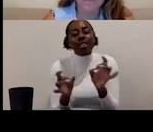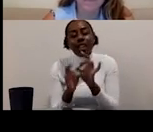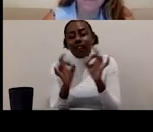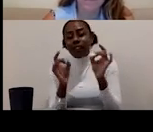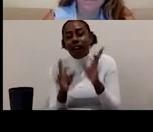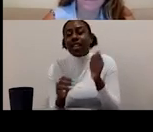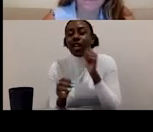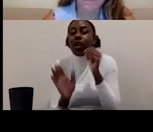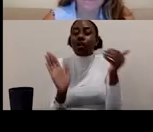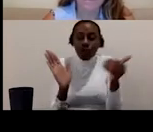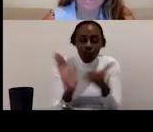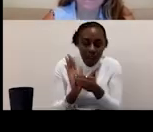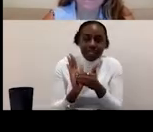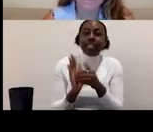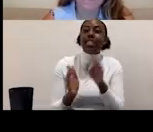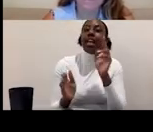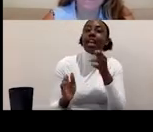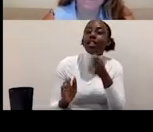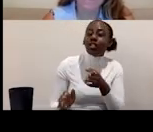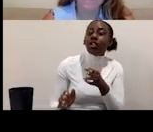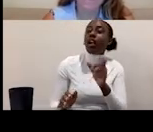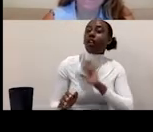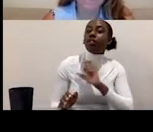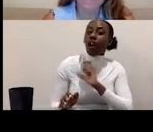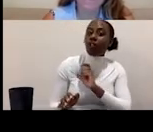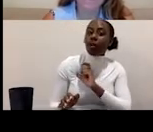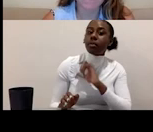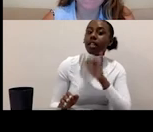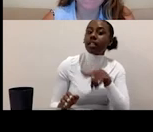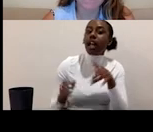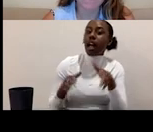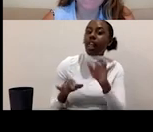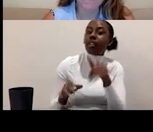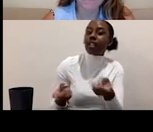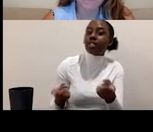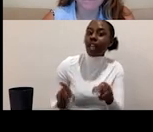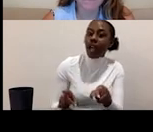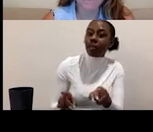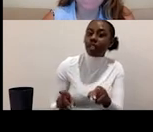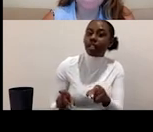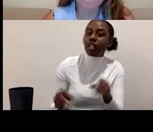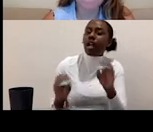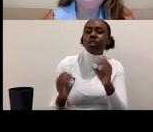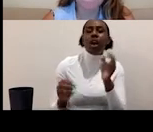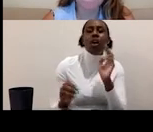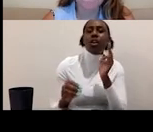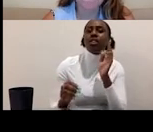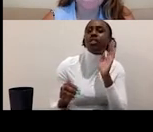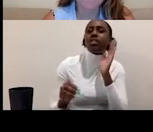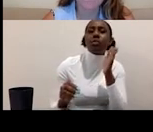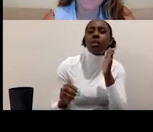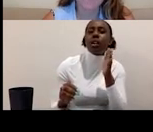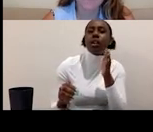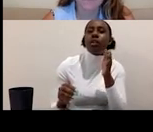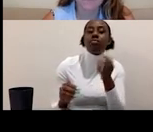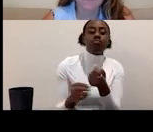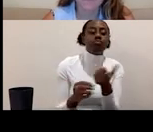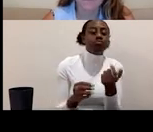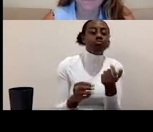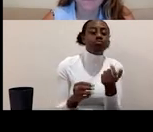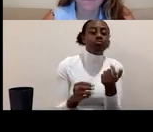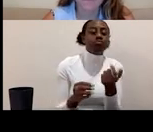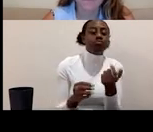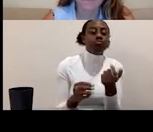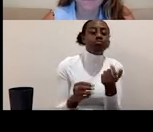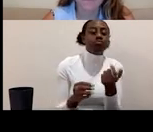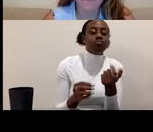to happen. And no amount of technology is going to take the bias out of the policing, the racism out of policing, and the police can't